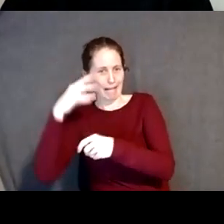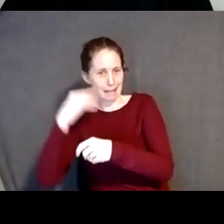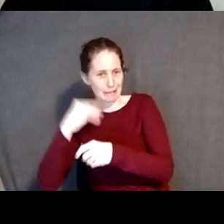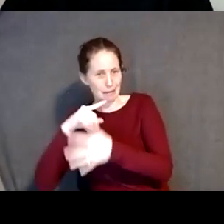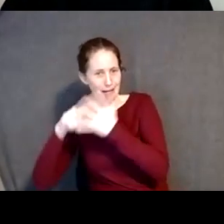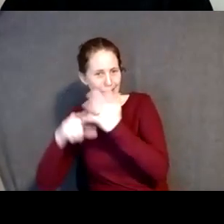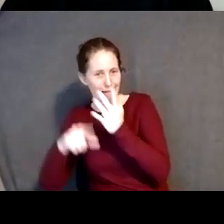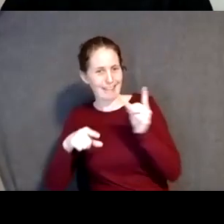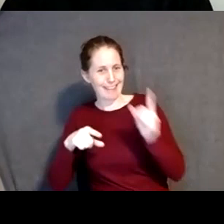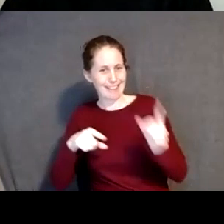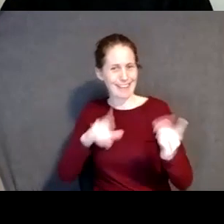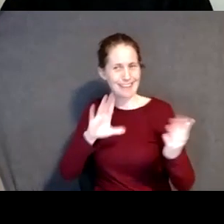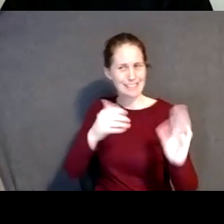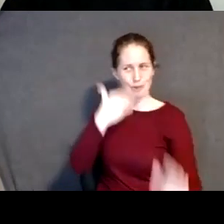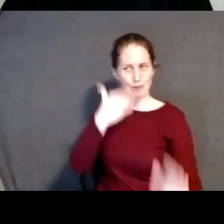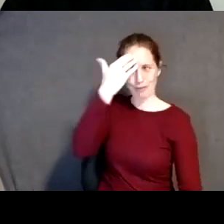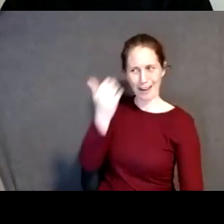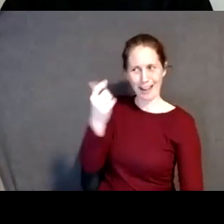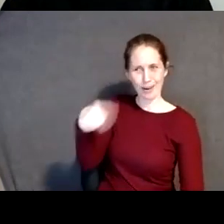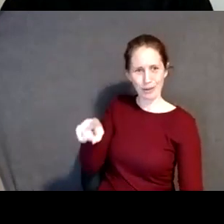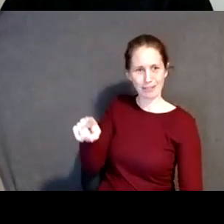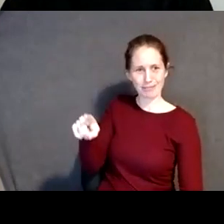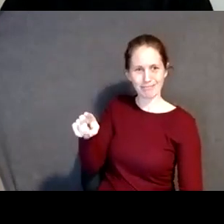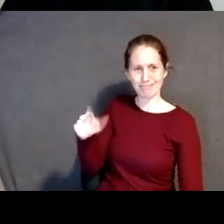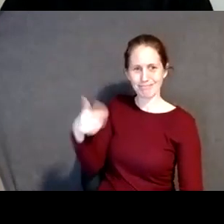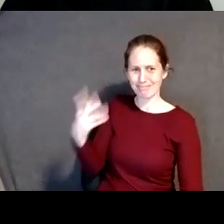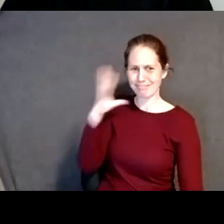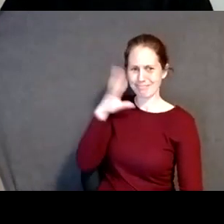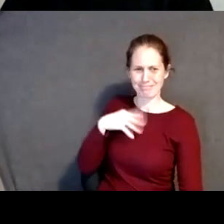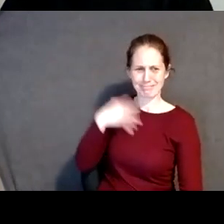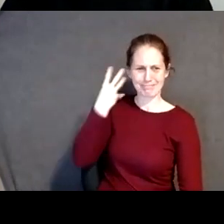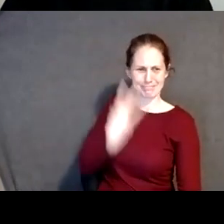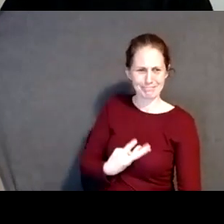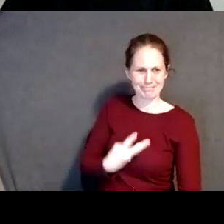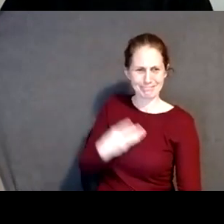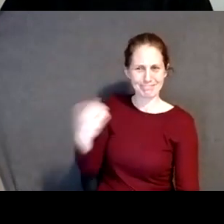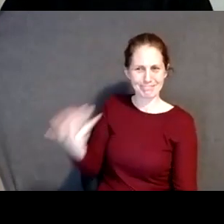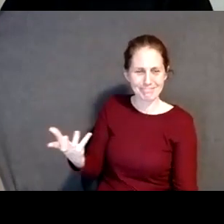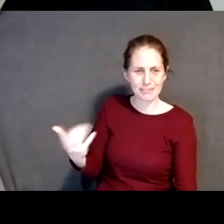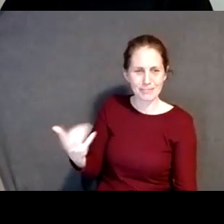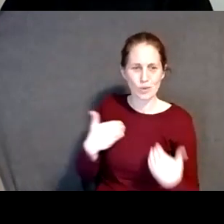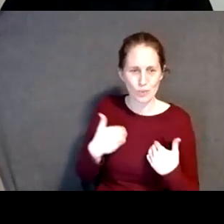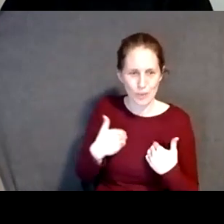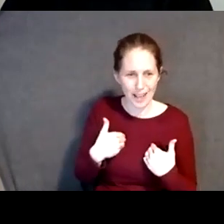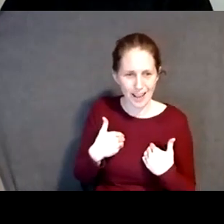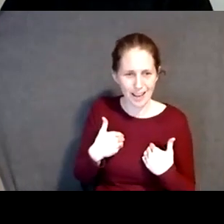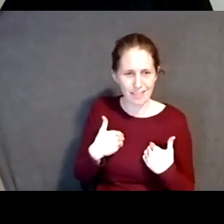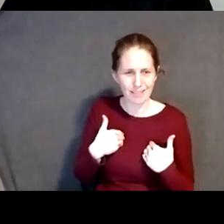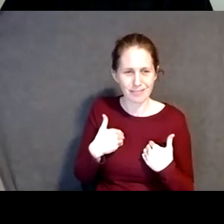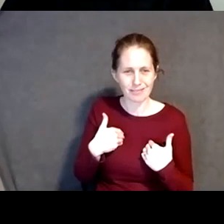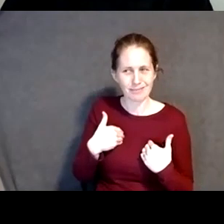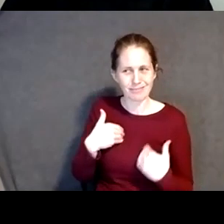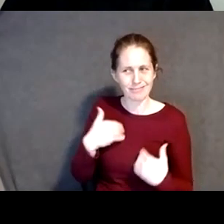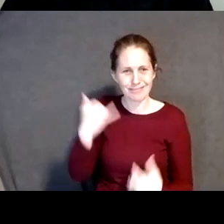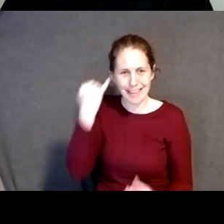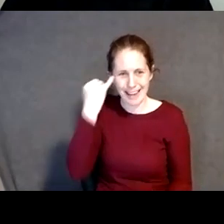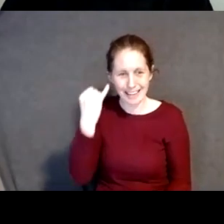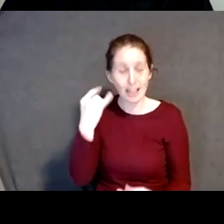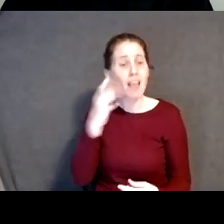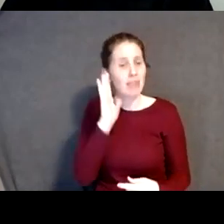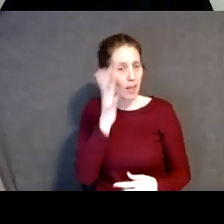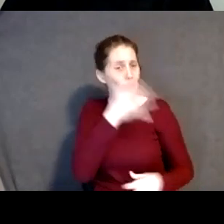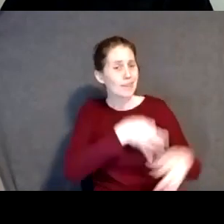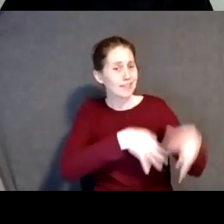they seem to forget that we've been around a long time doing this, and that we do have a sense of this too. And so they're going to take over,